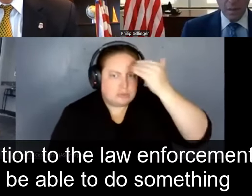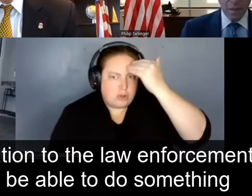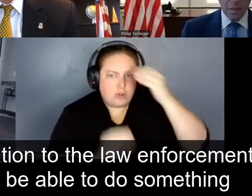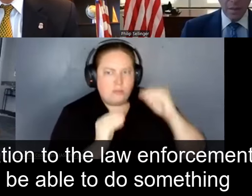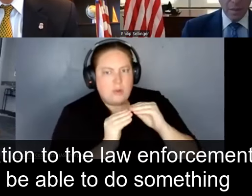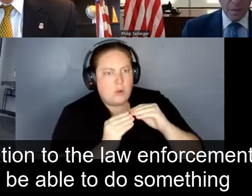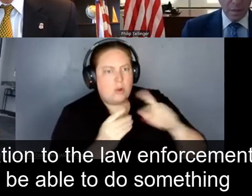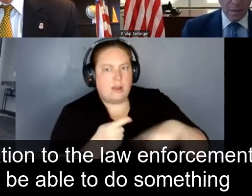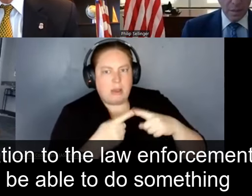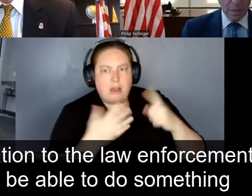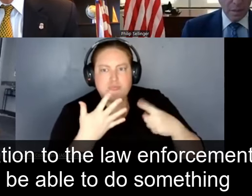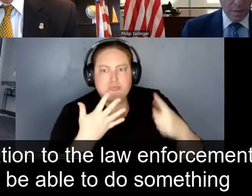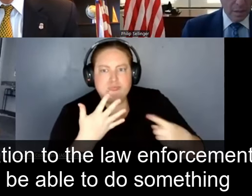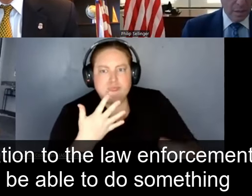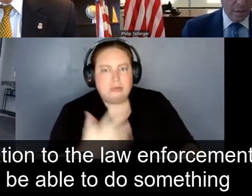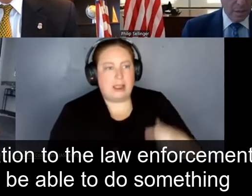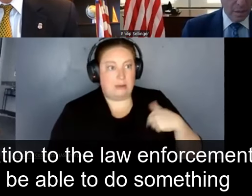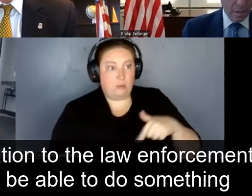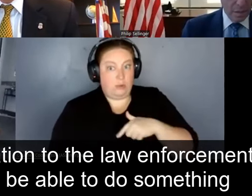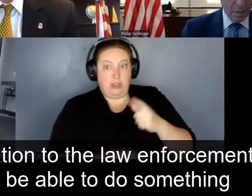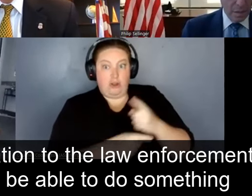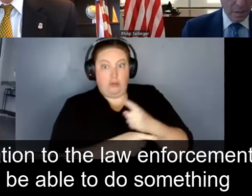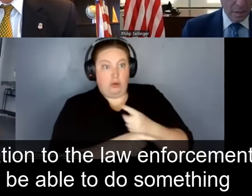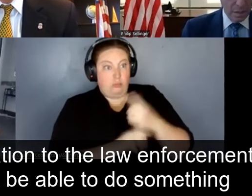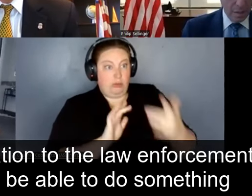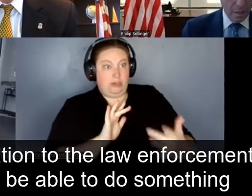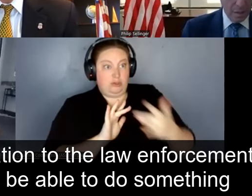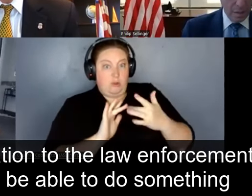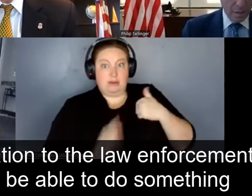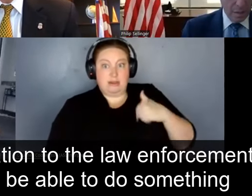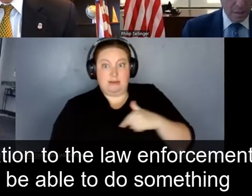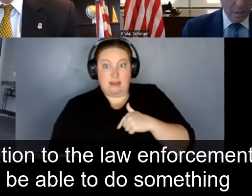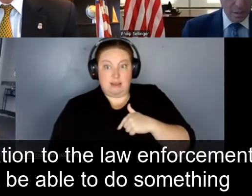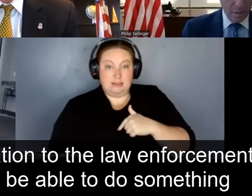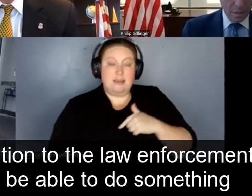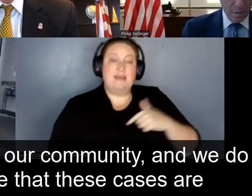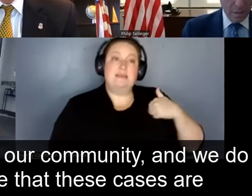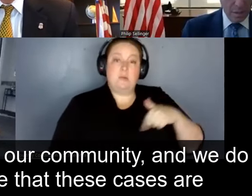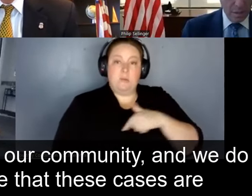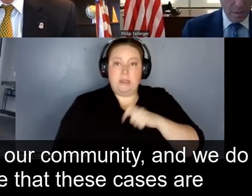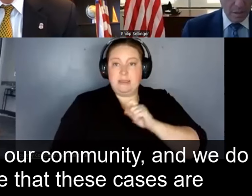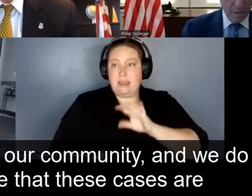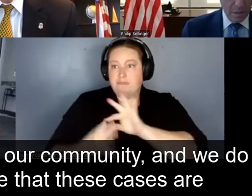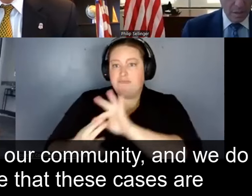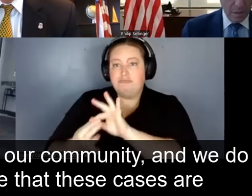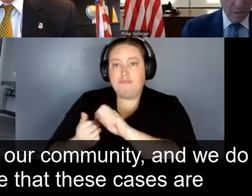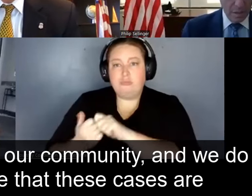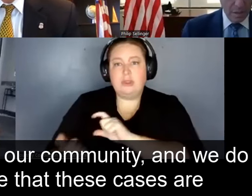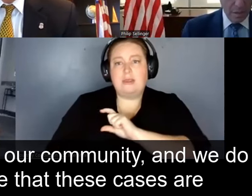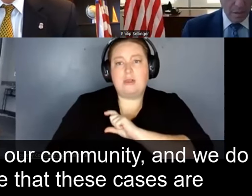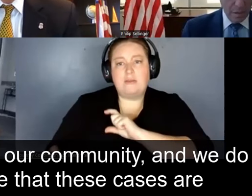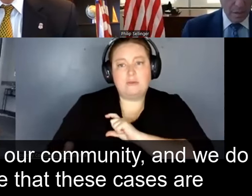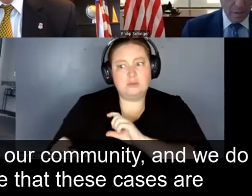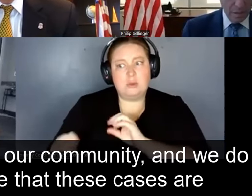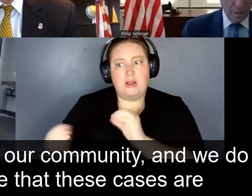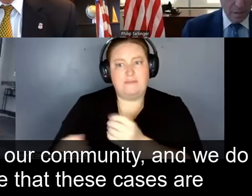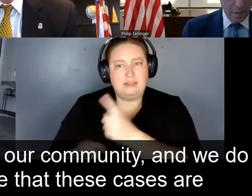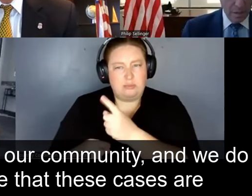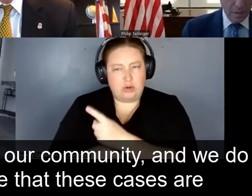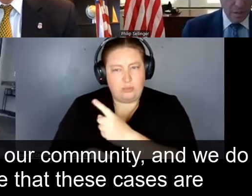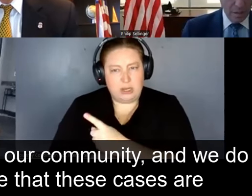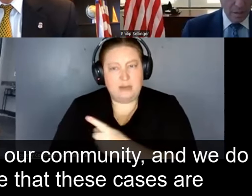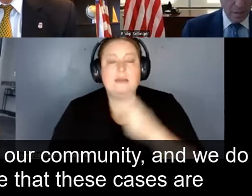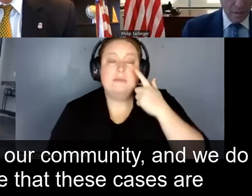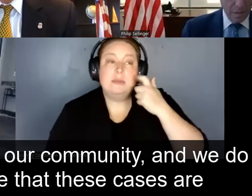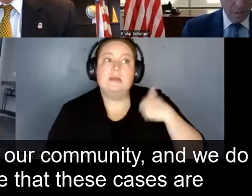appropriate to get that information to the law enforcement partner who might be able to do something, because we we do care about our community, and we do